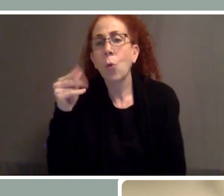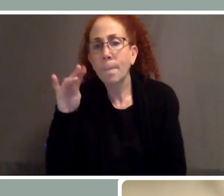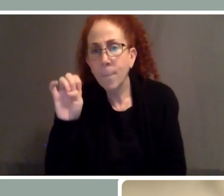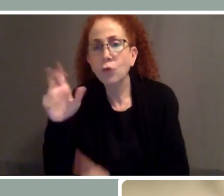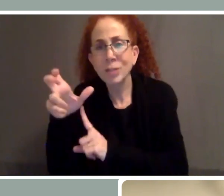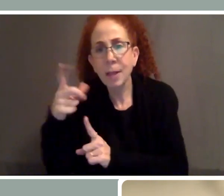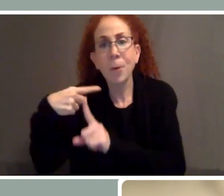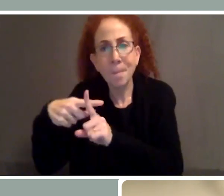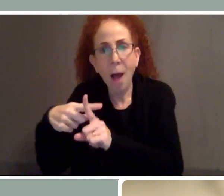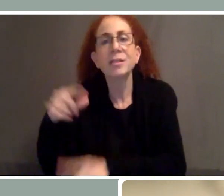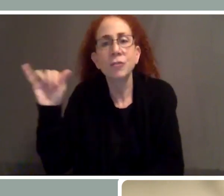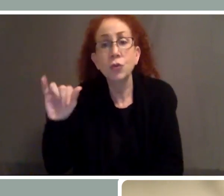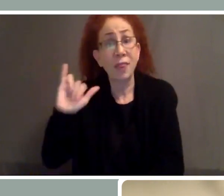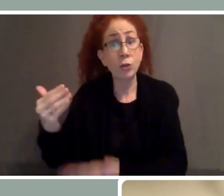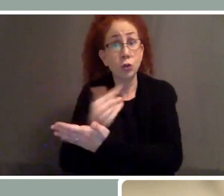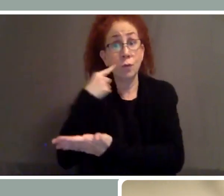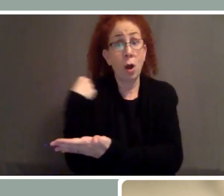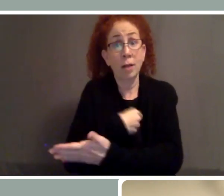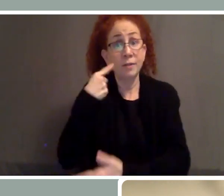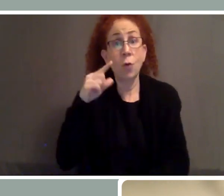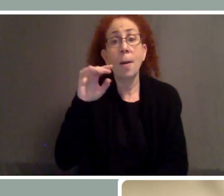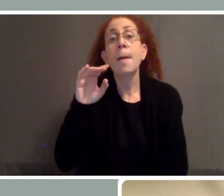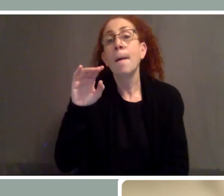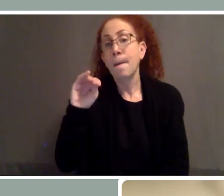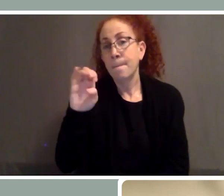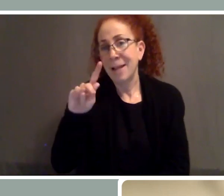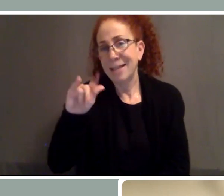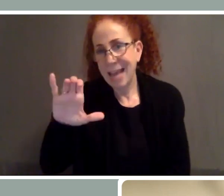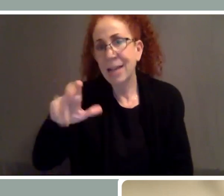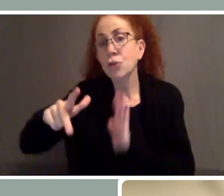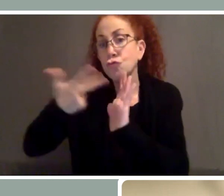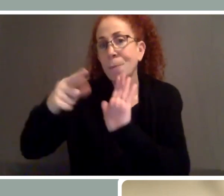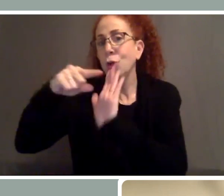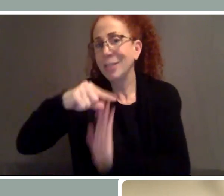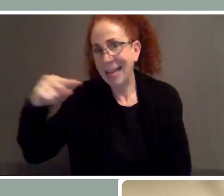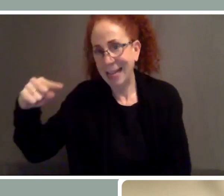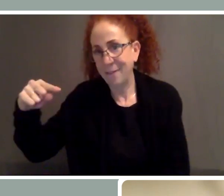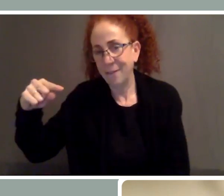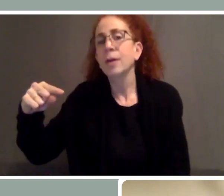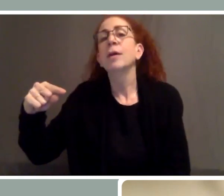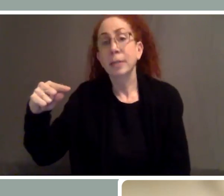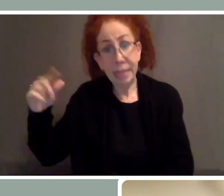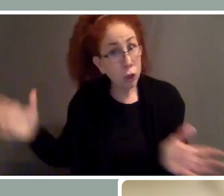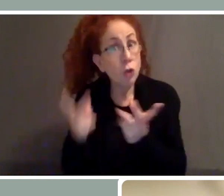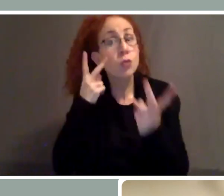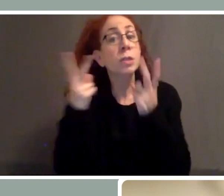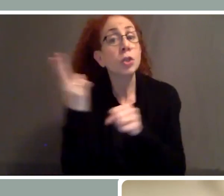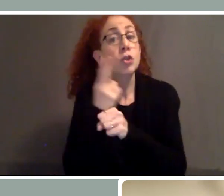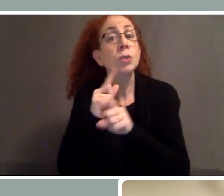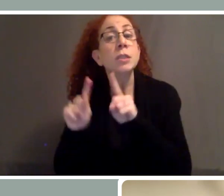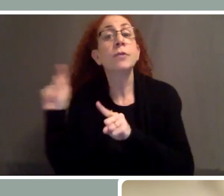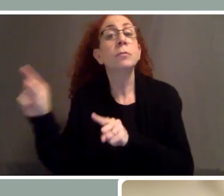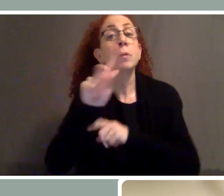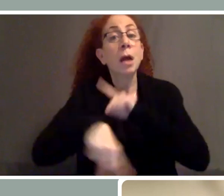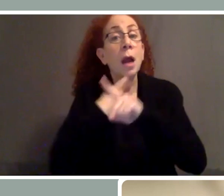that's actually a new drug for us also in metastatic triple negative breast cancer. So it's encouraging to see its activity in different types